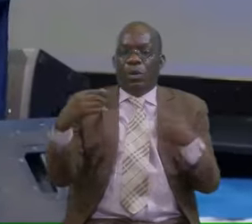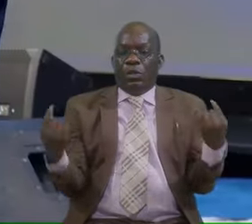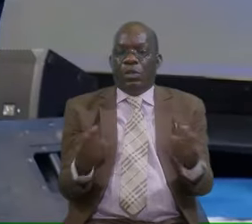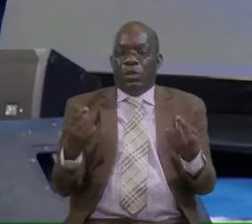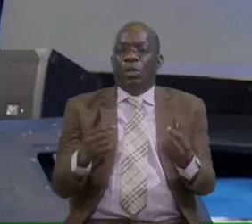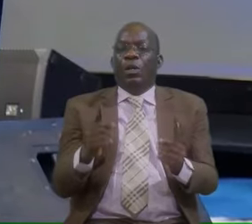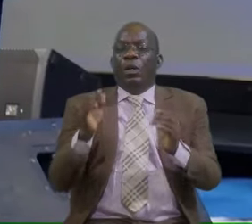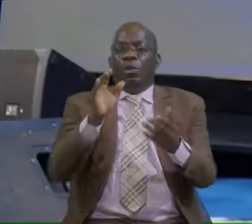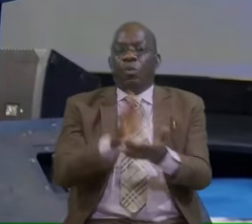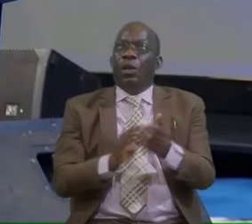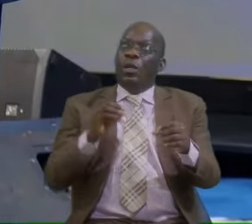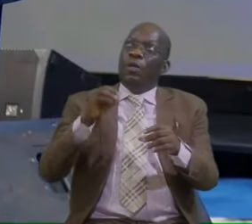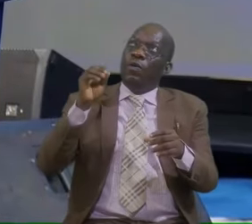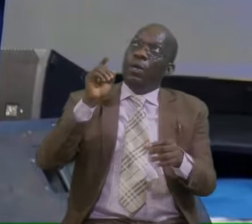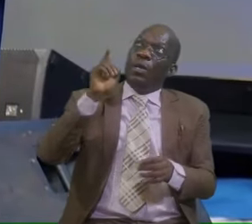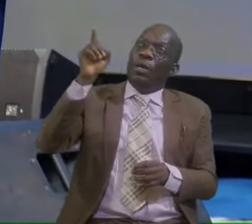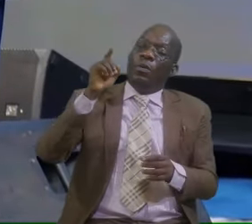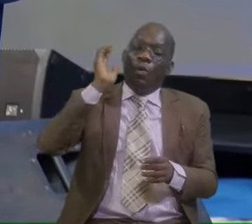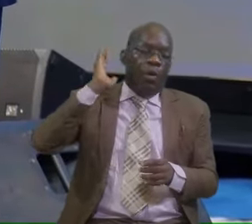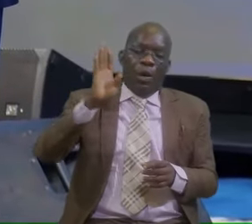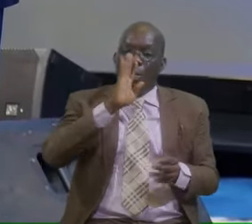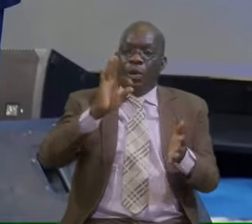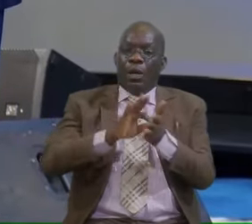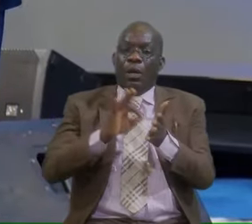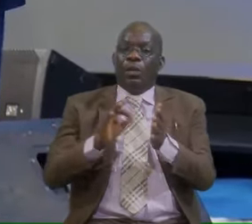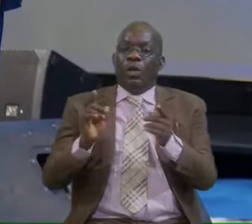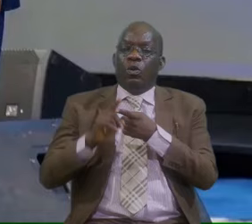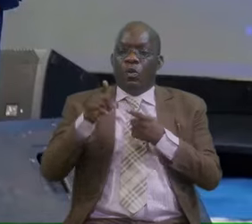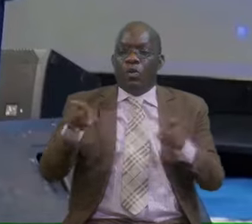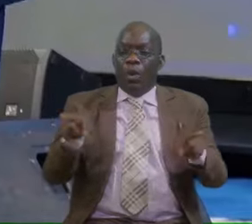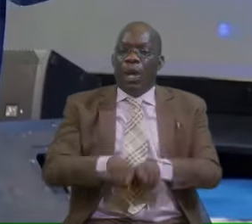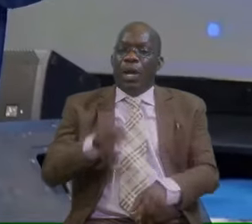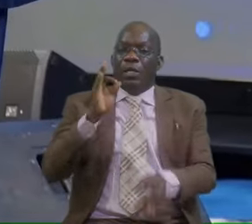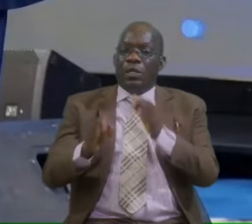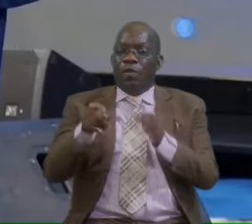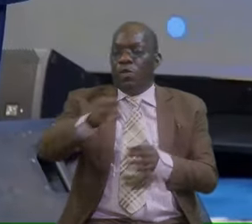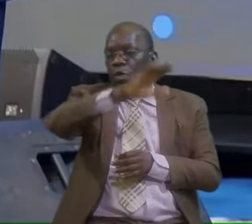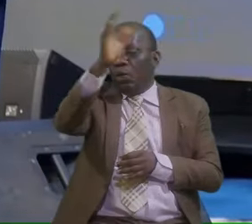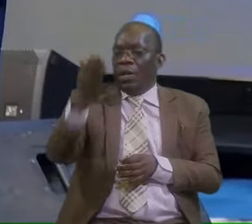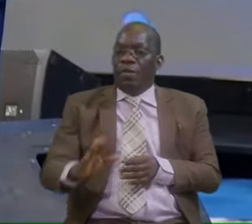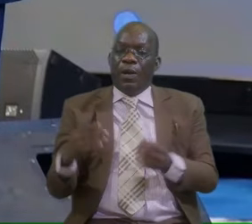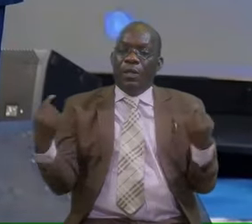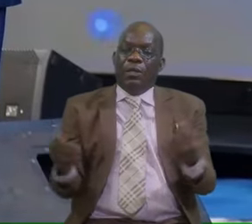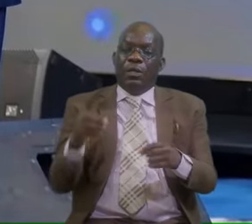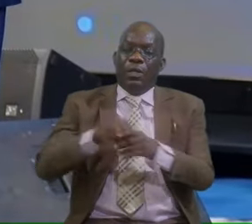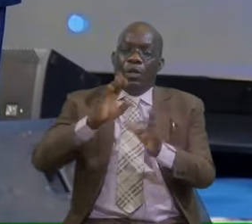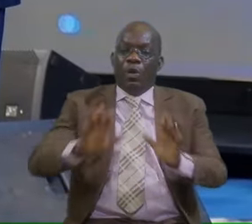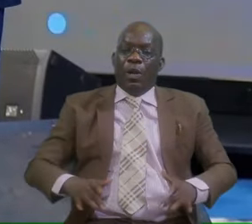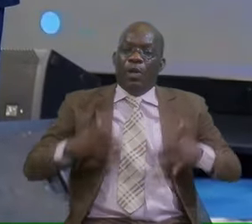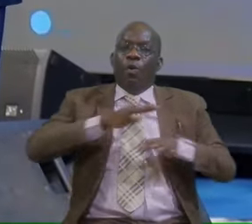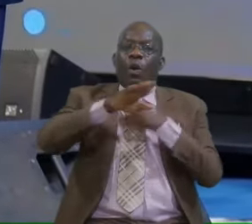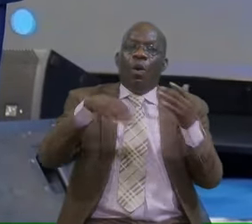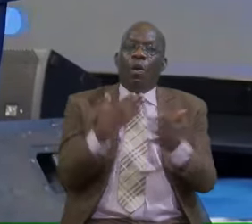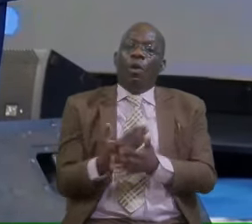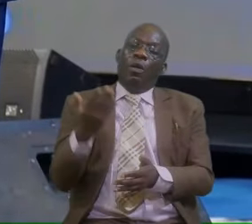him, will be counted unto you as if you never sinned in your life. All the past sins will be